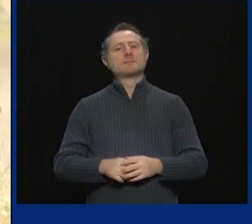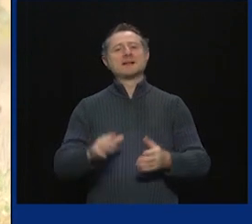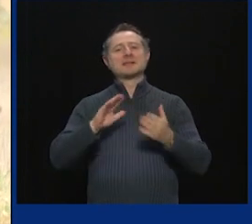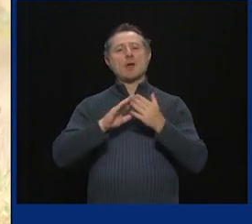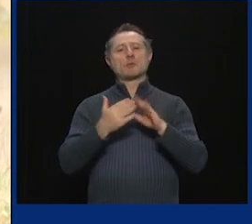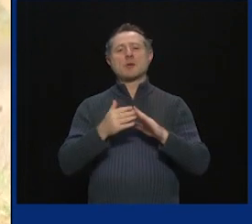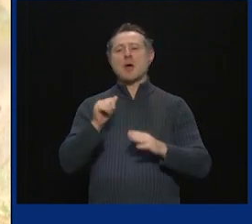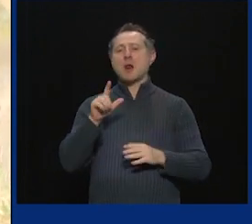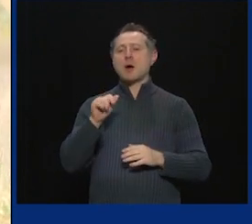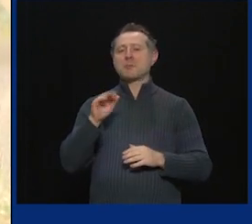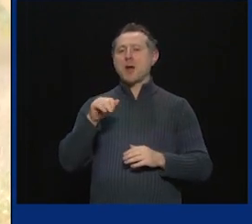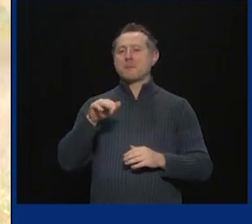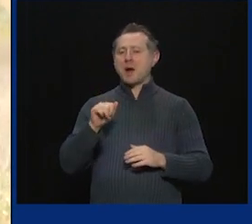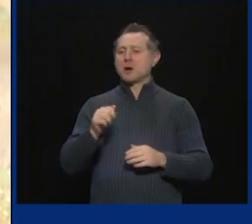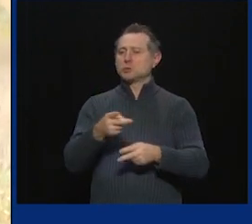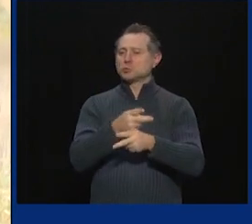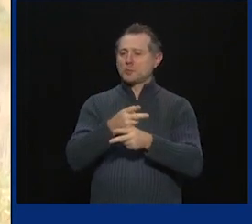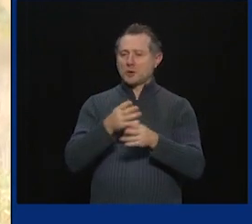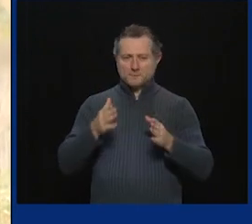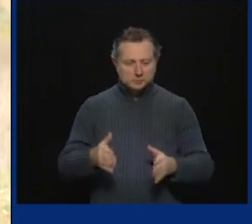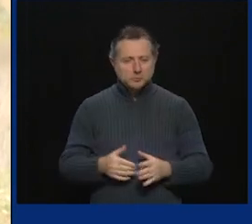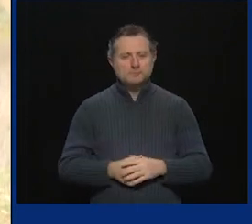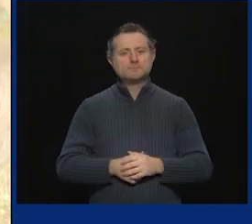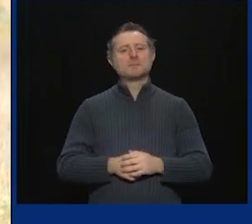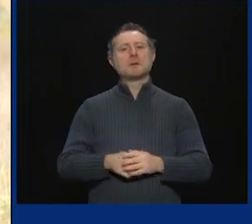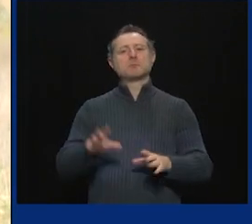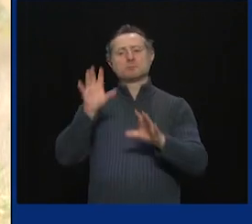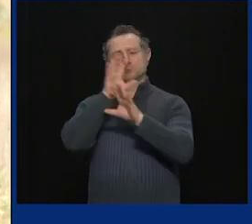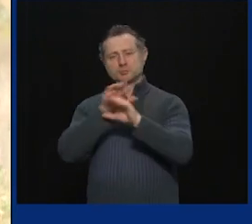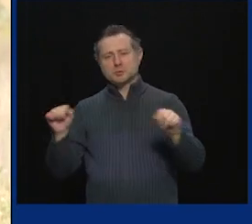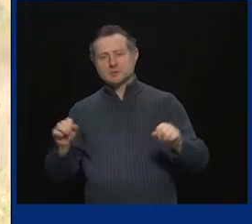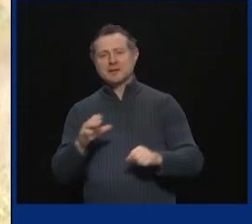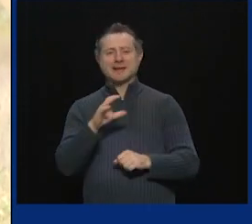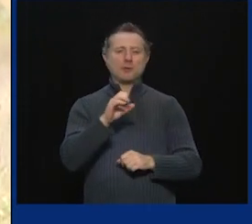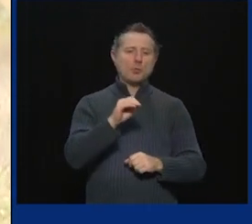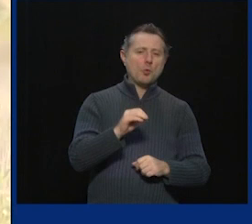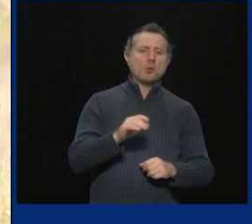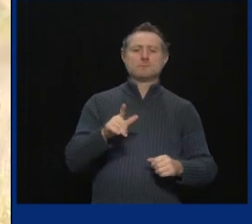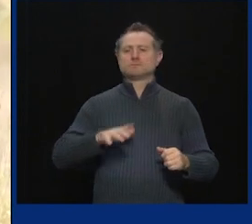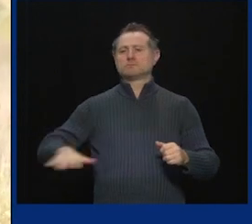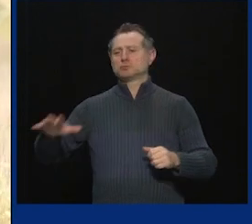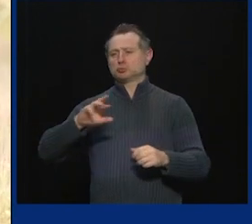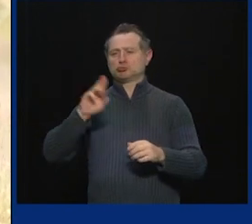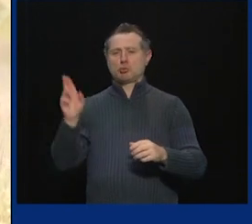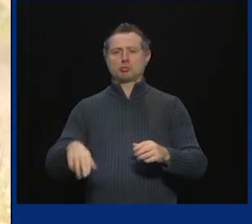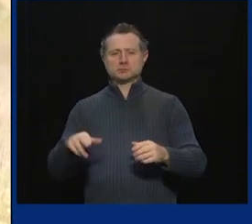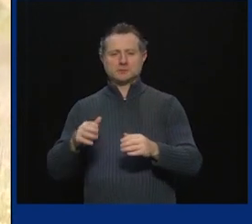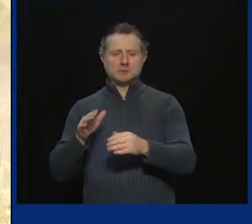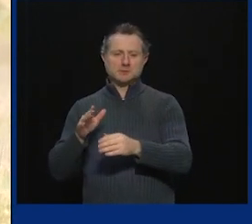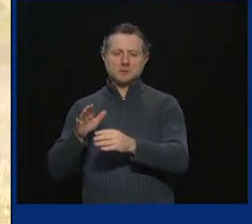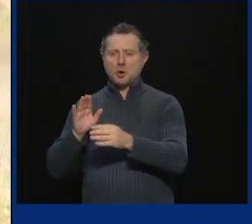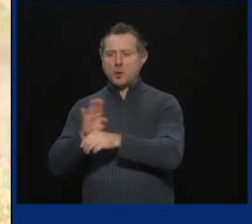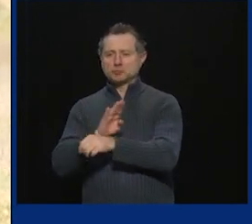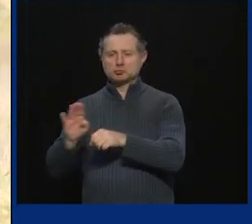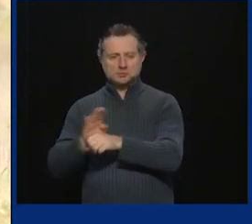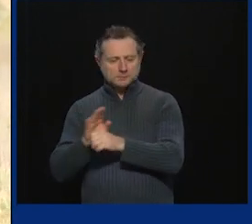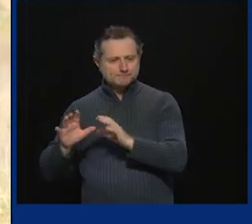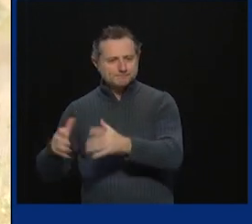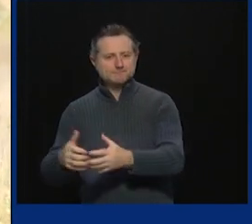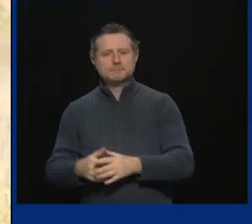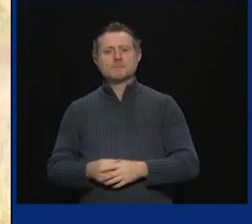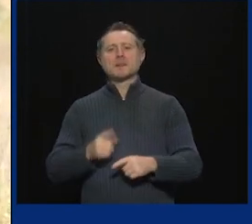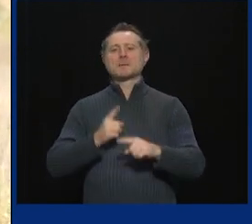Hurlbut, President and CEO of Greater Rochester Enterprise, and Tom Kacharski, President and CEO of Invest Buffalo Niagara,